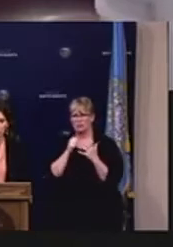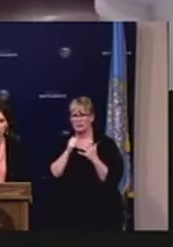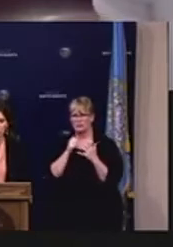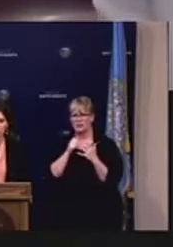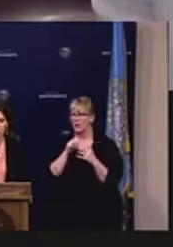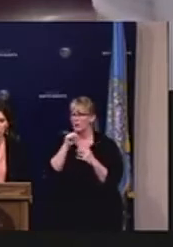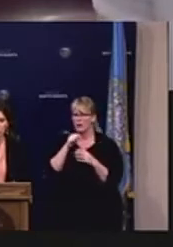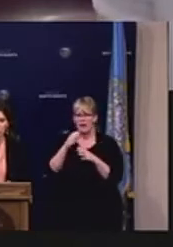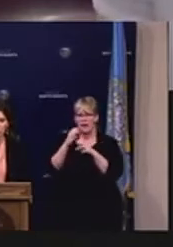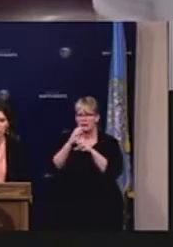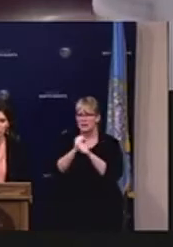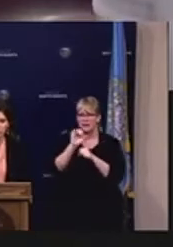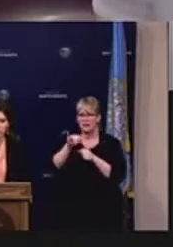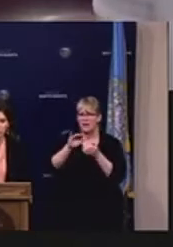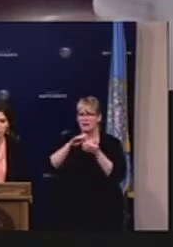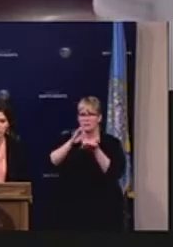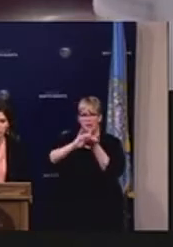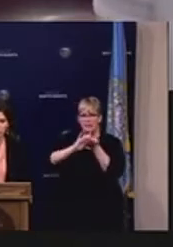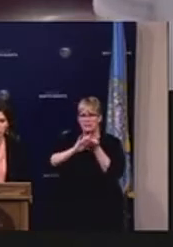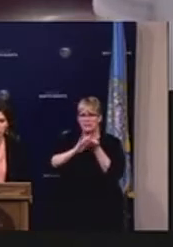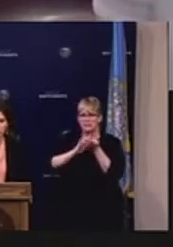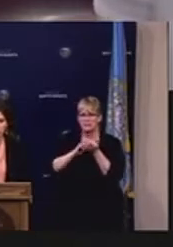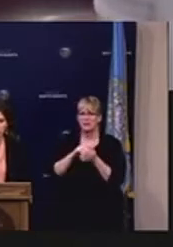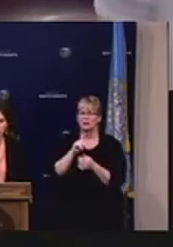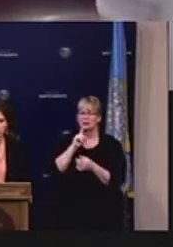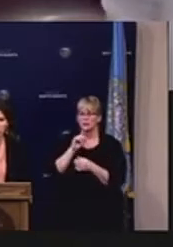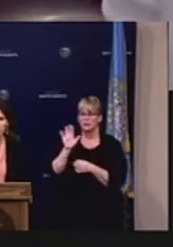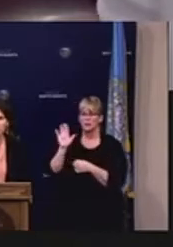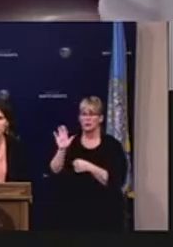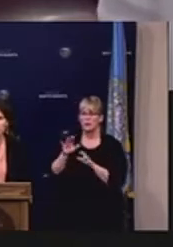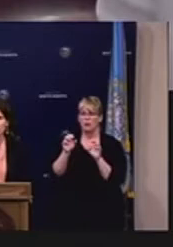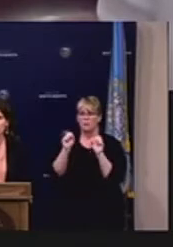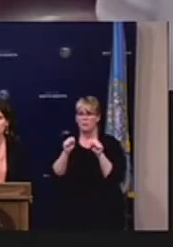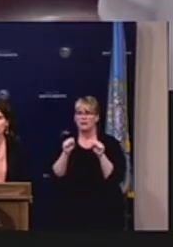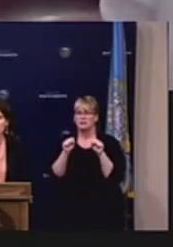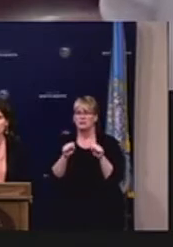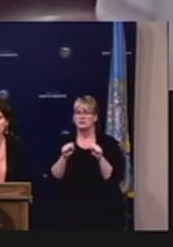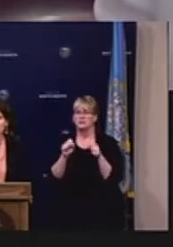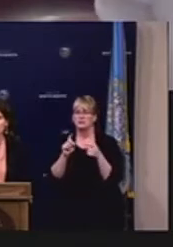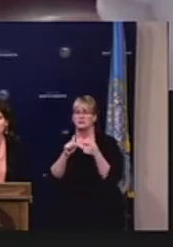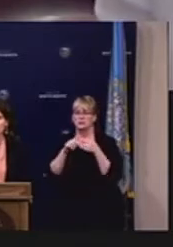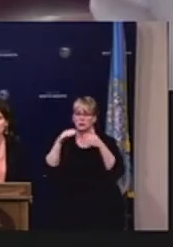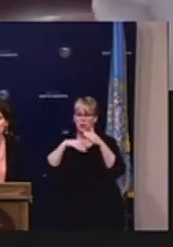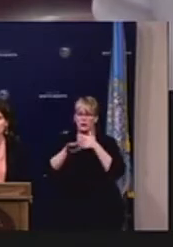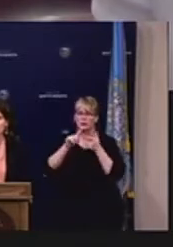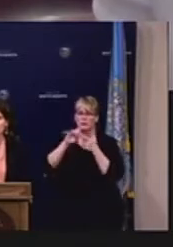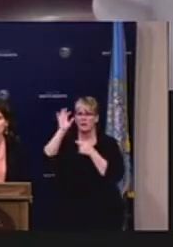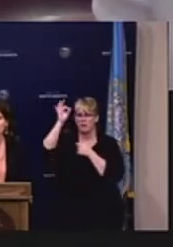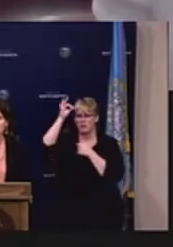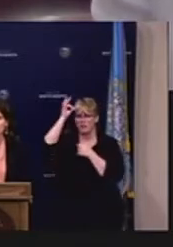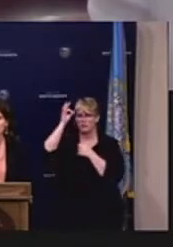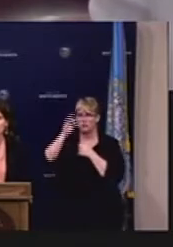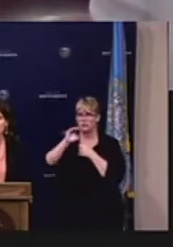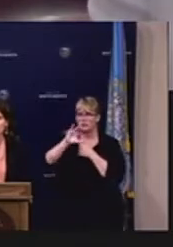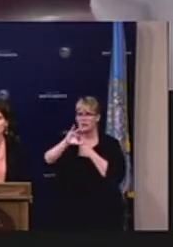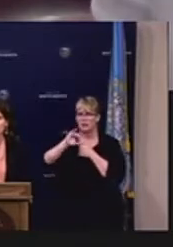supplies. And it was really your ability to go into that federal cache to bring that medication that we